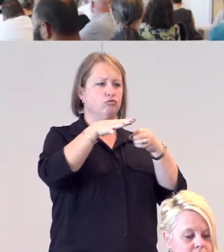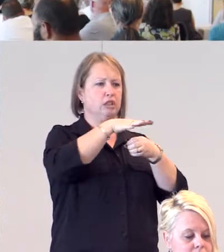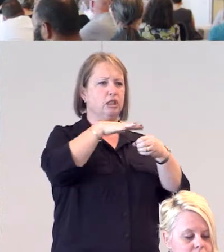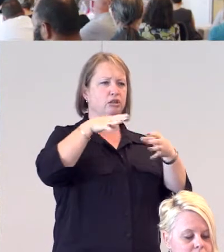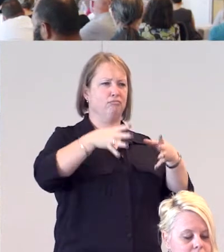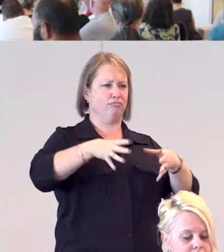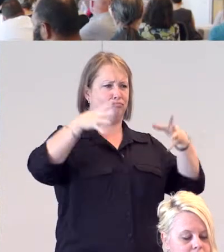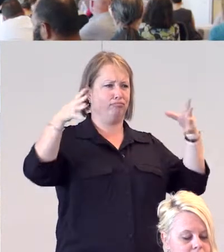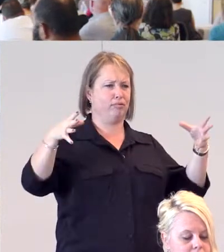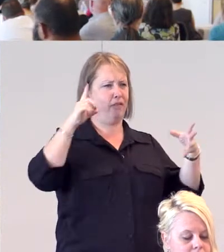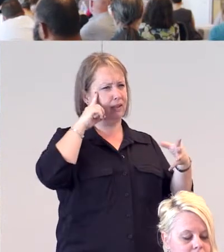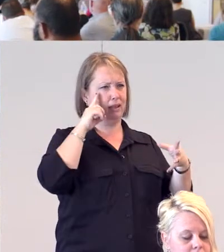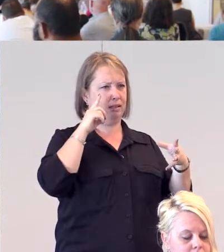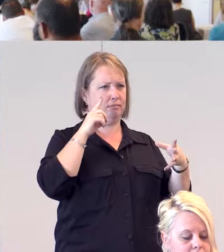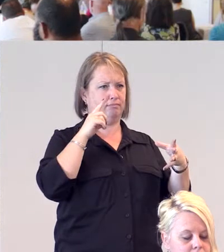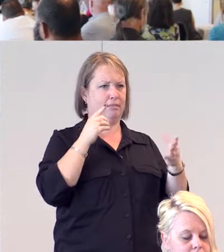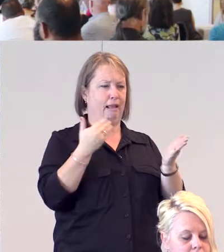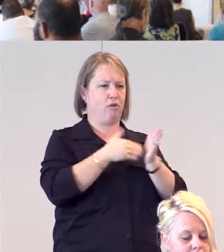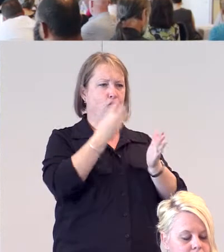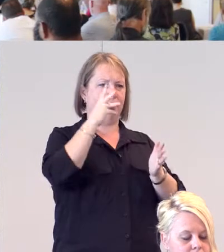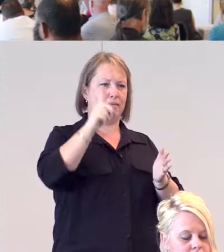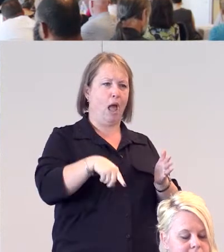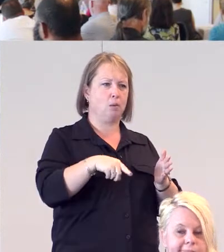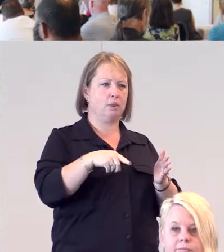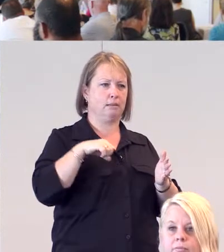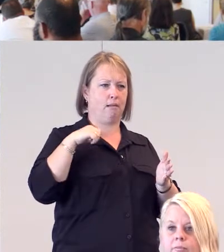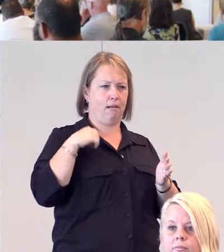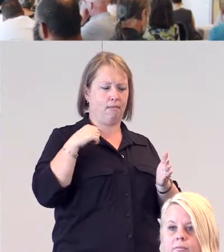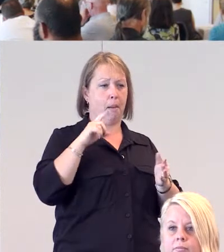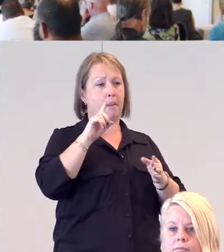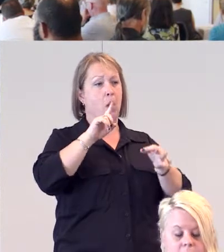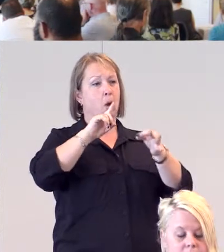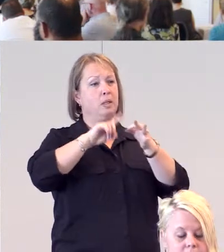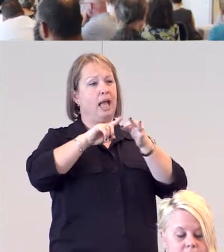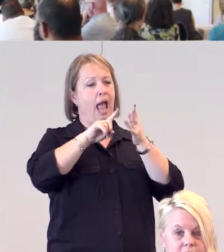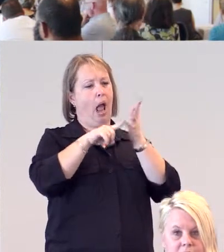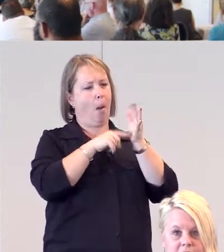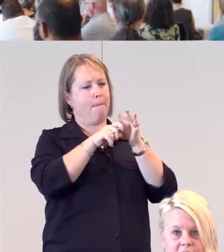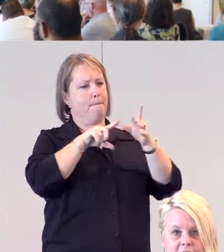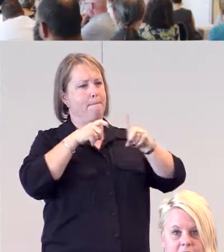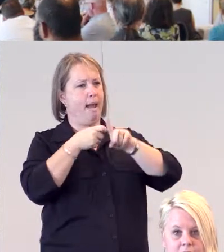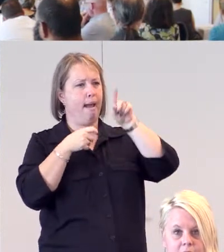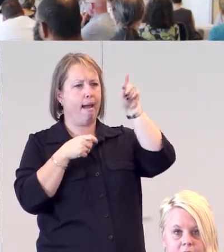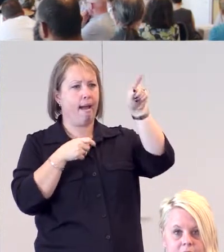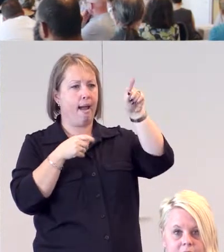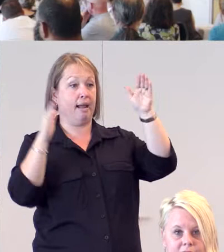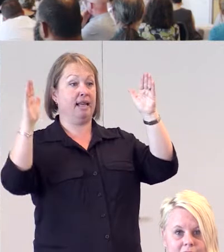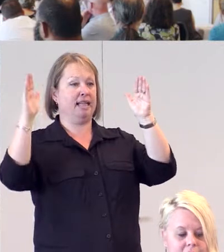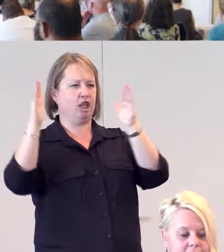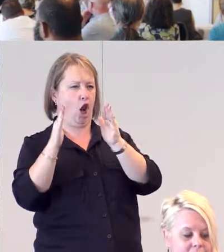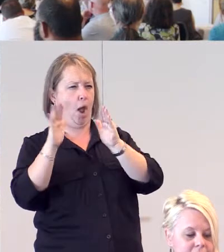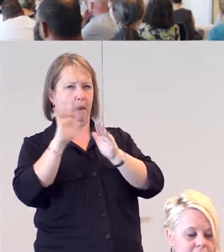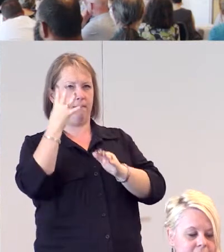by about 3,000 employees, whereas Queensland Outback actually declined by